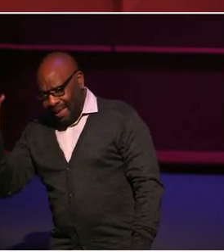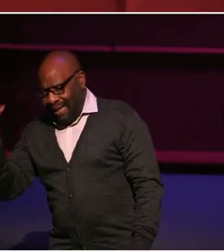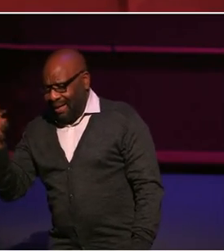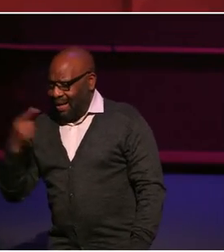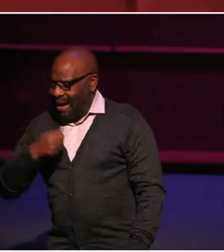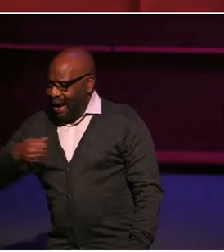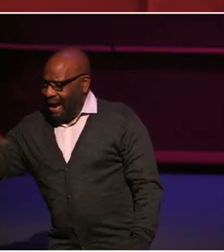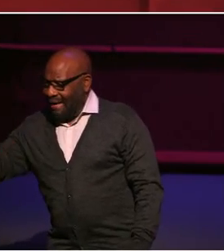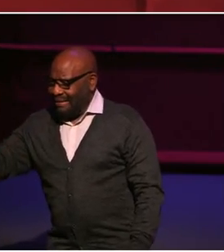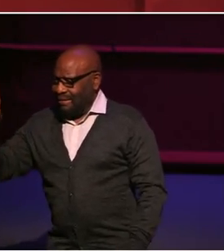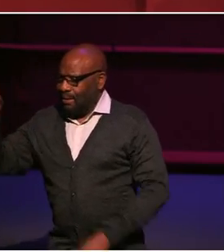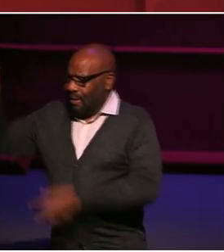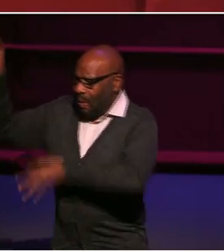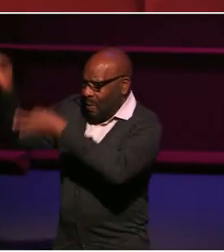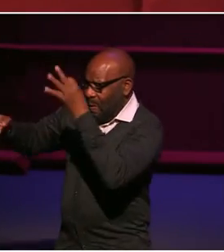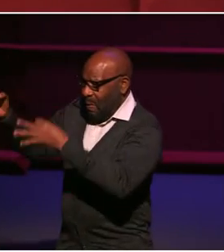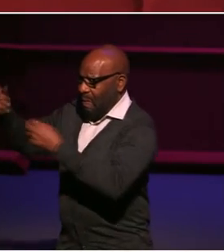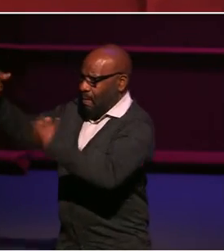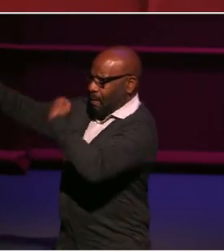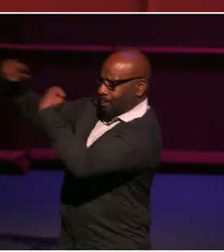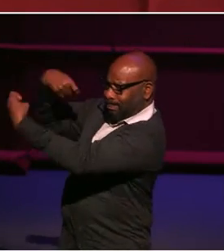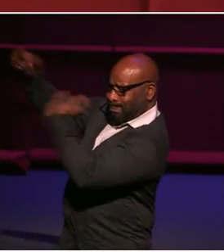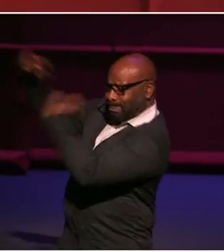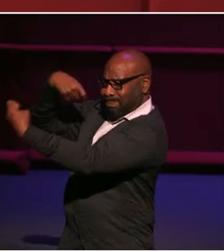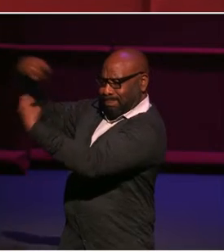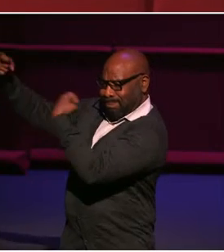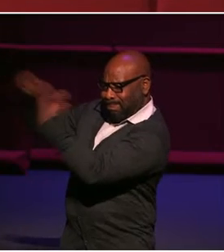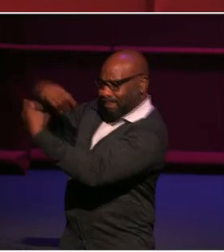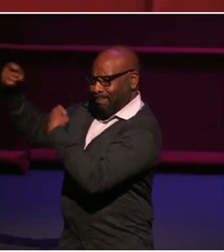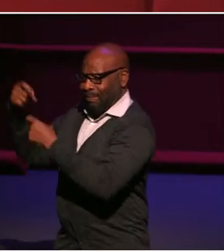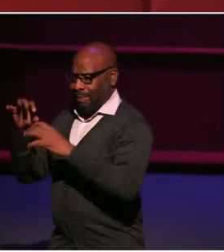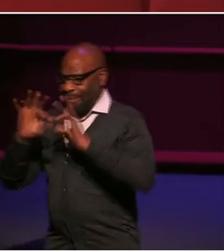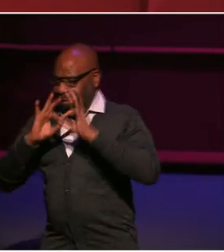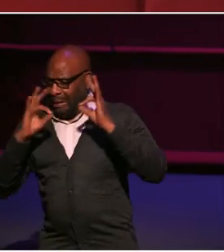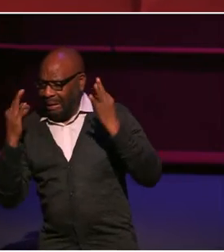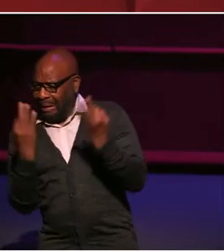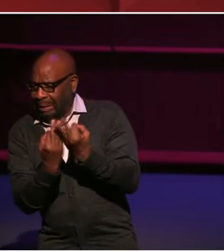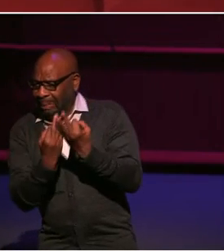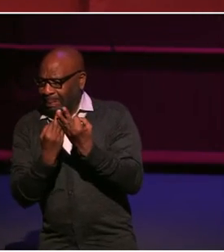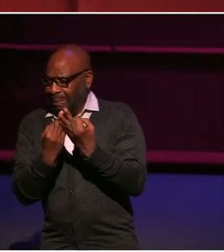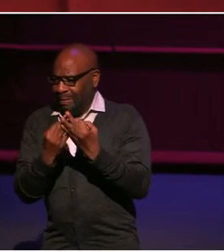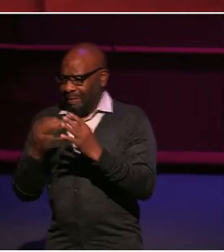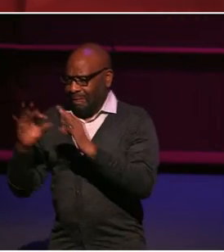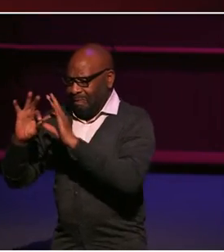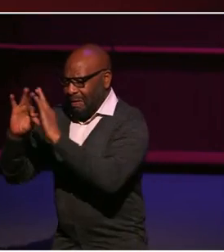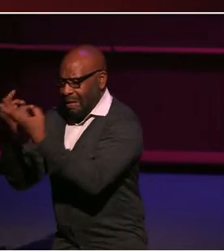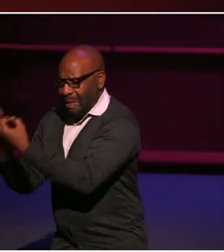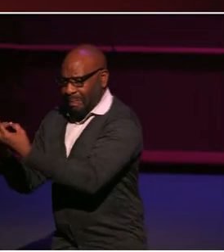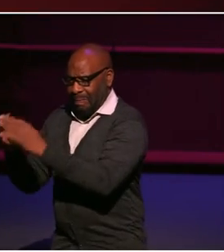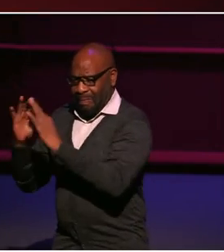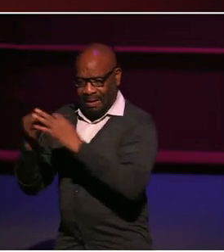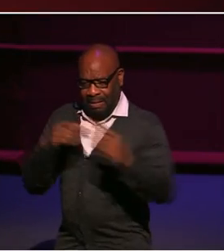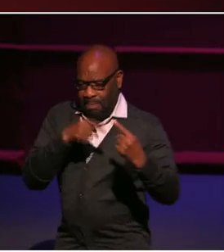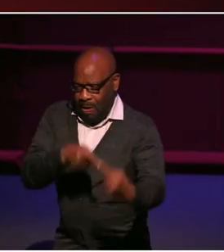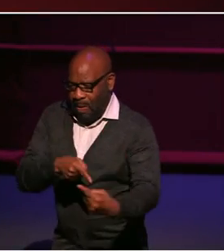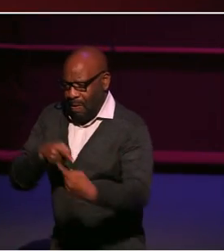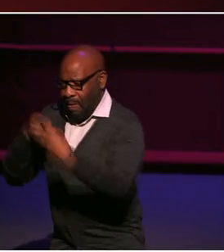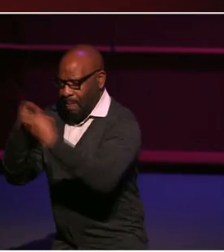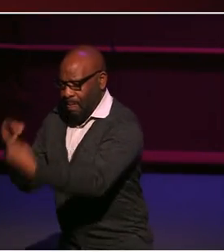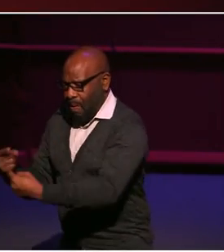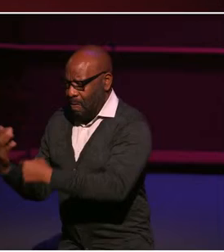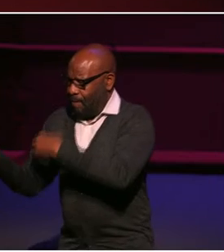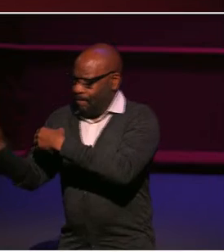without a soul to trust. Whole families lost and forced to readjust. Now 29, yes, my knees buckle. We